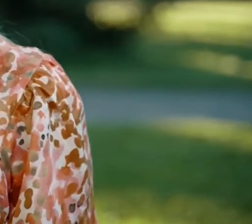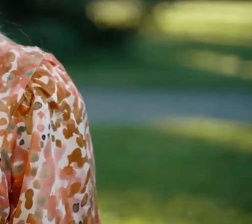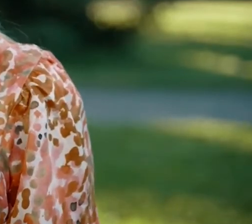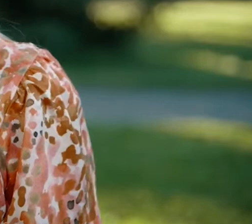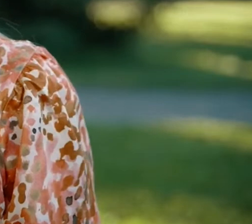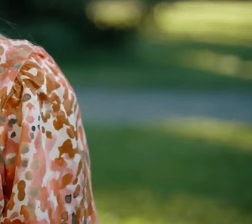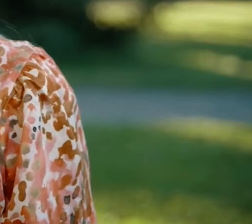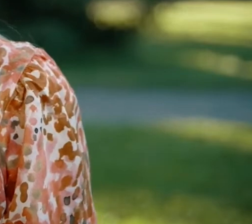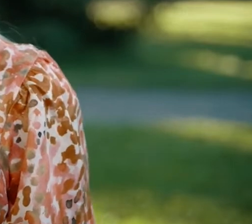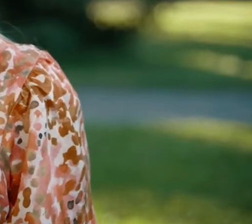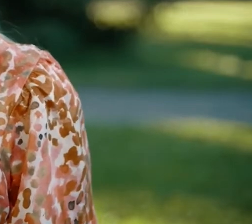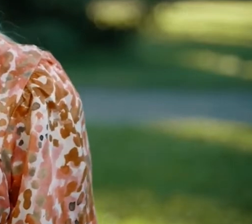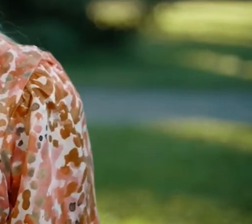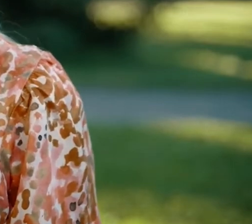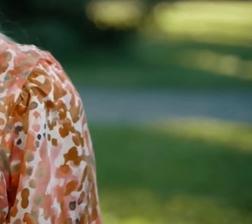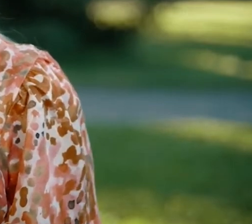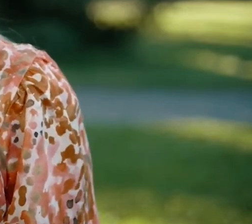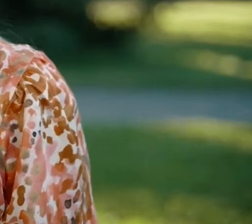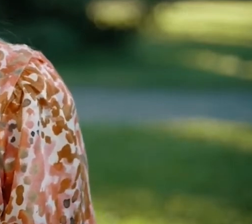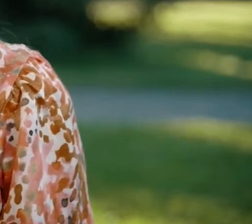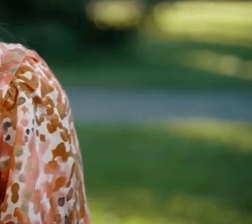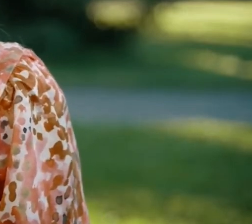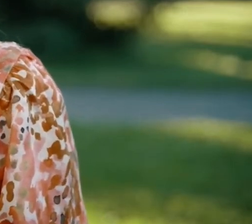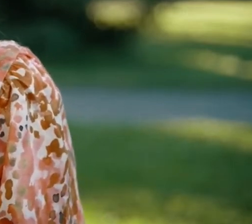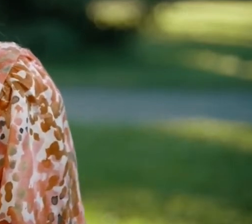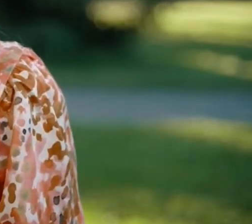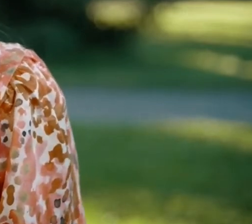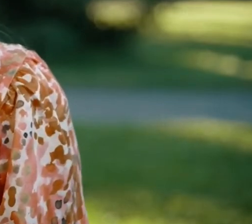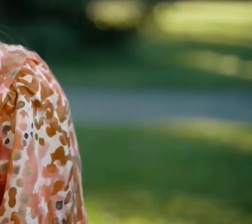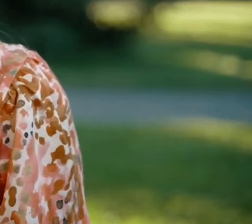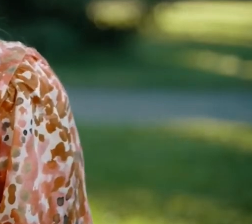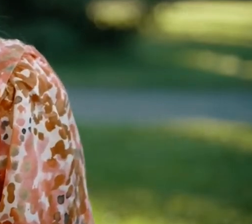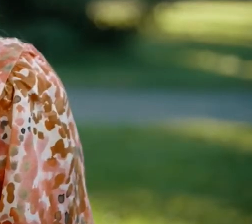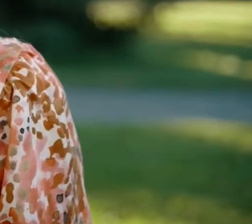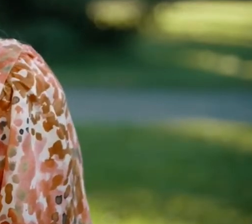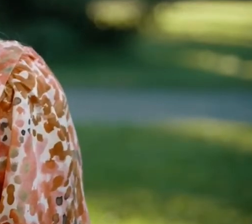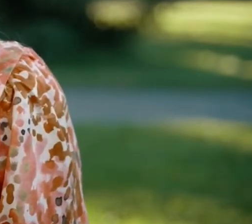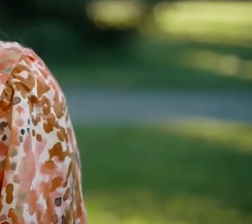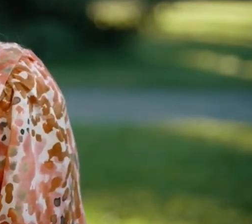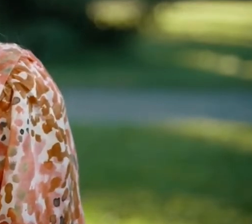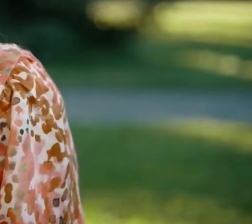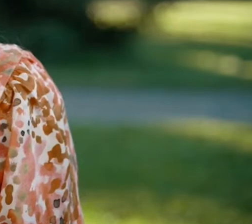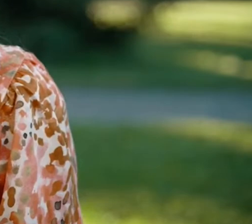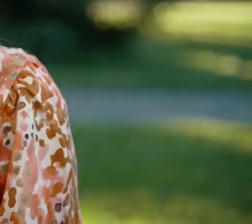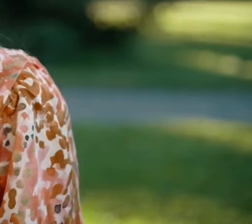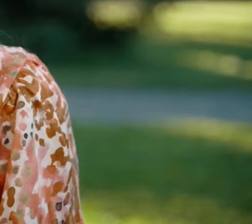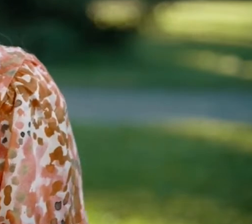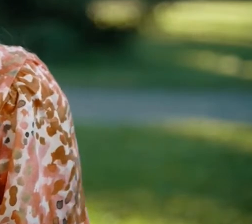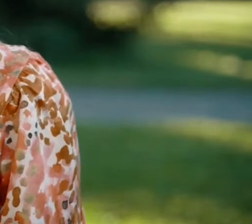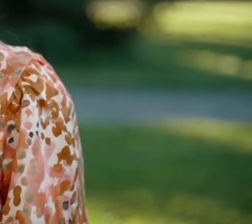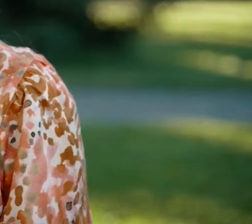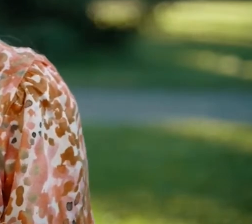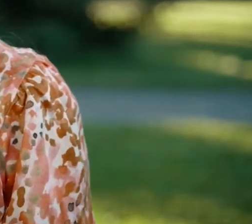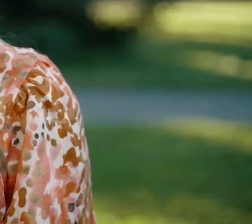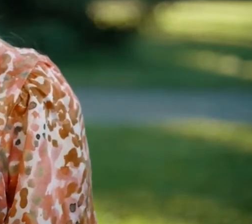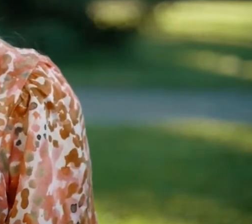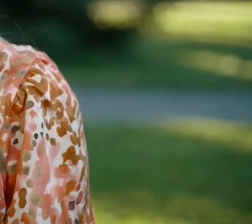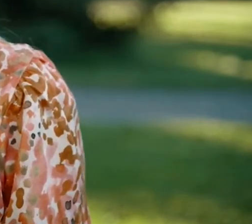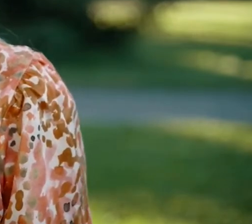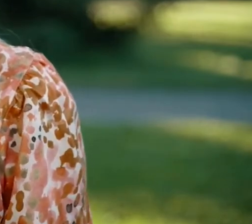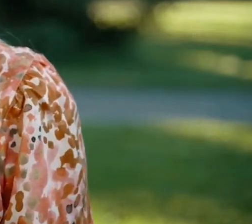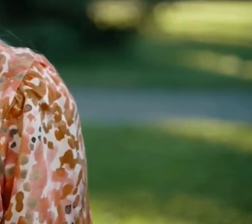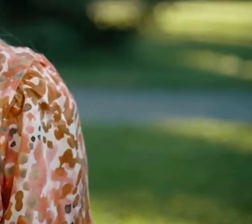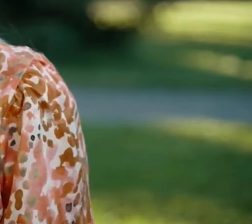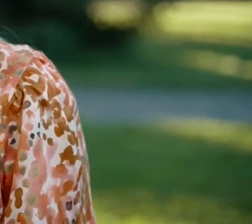we don't find solutions to the environmental crisis we are facing today and in the future, all other policies